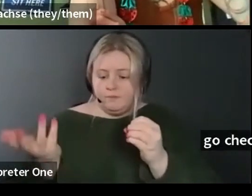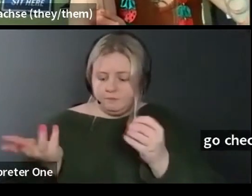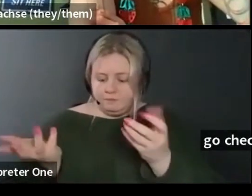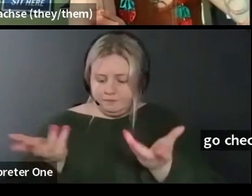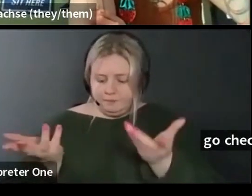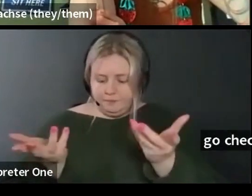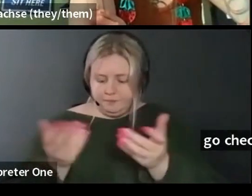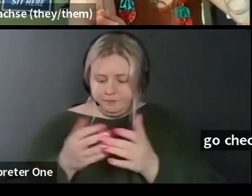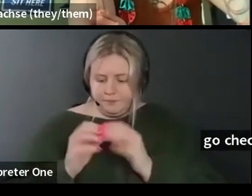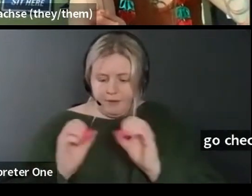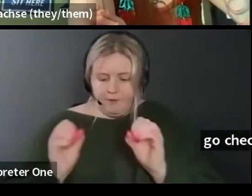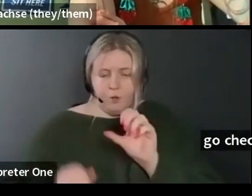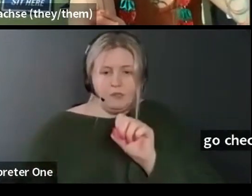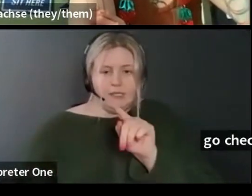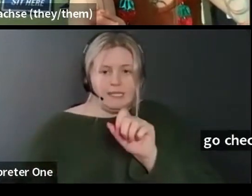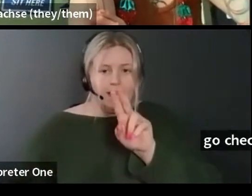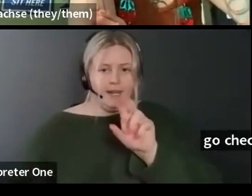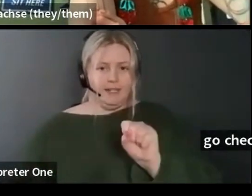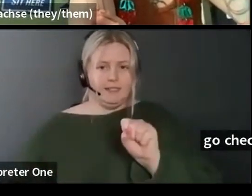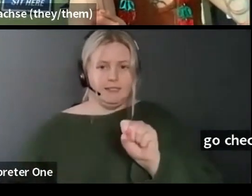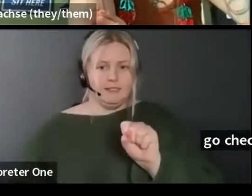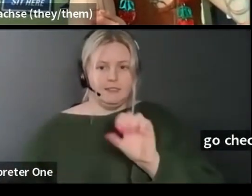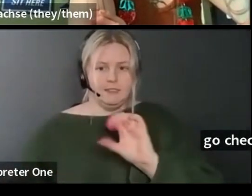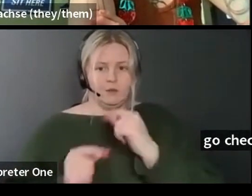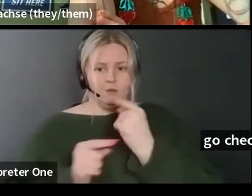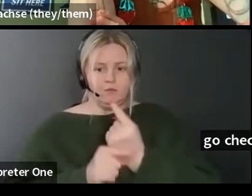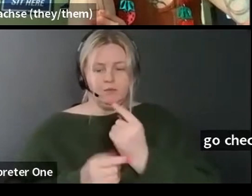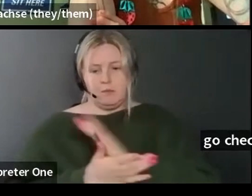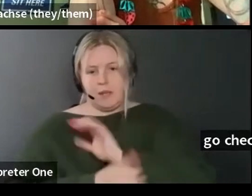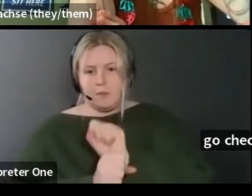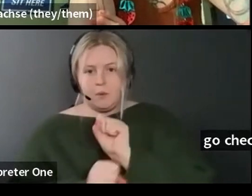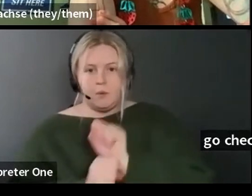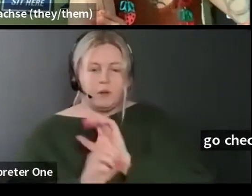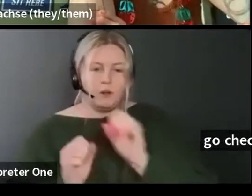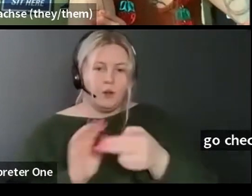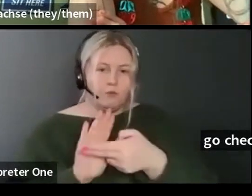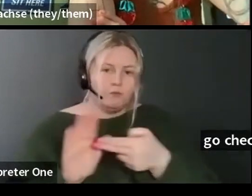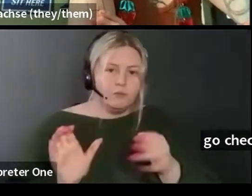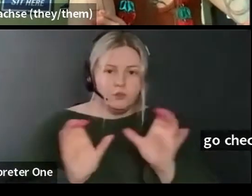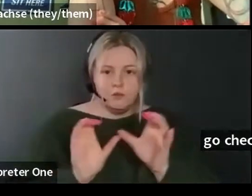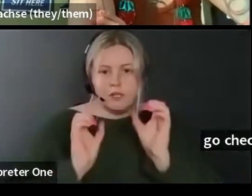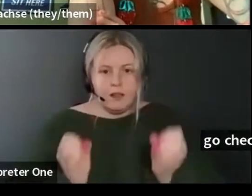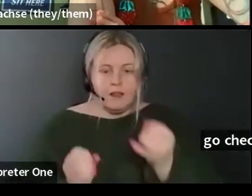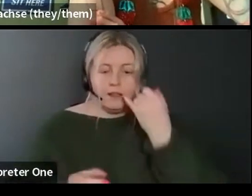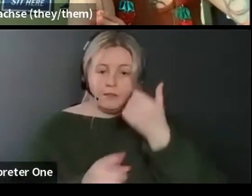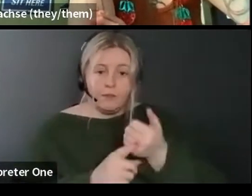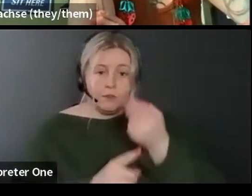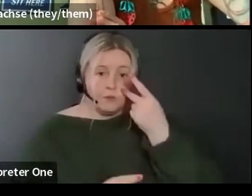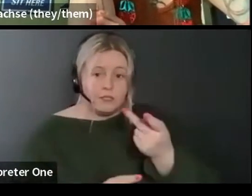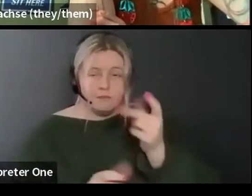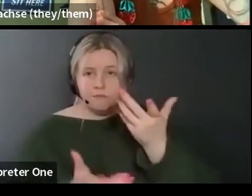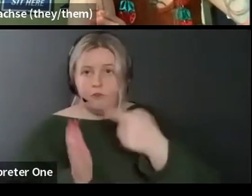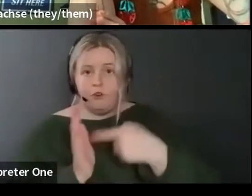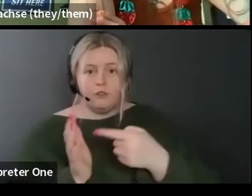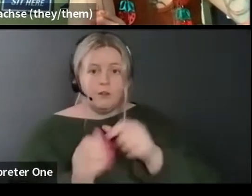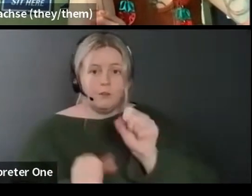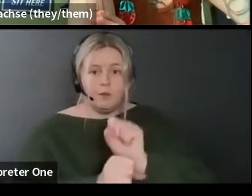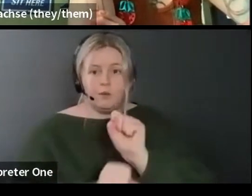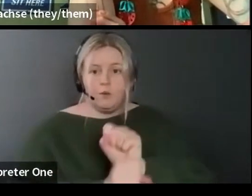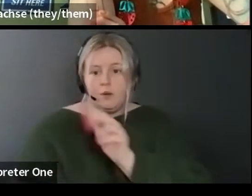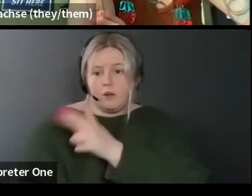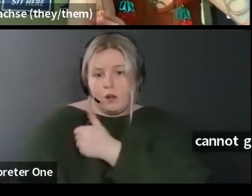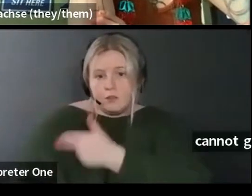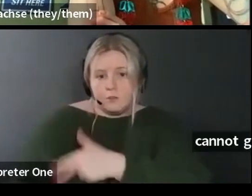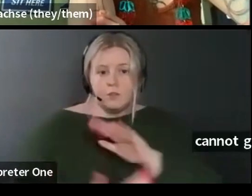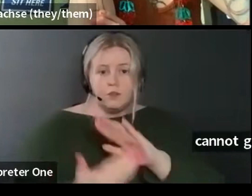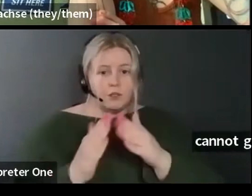they don't have a status, you know, they don't have the proper papers, you know. If you see that in your workplace, if you work at a hospital, at a community center